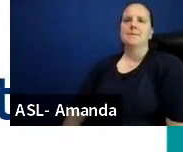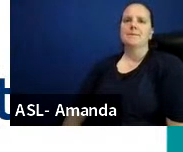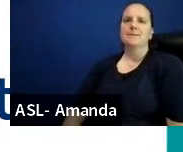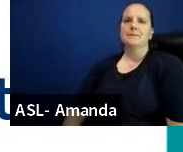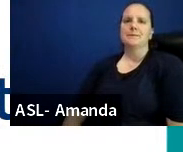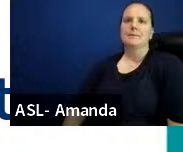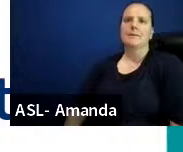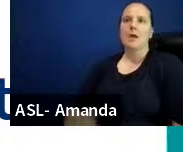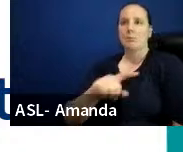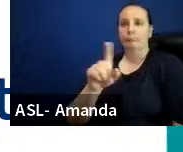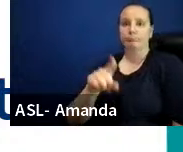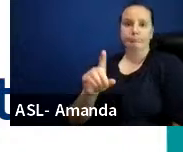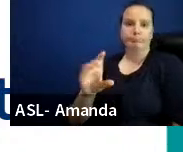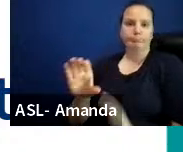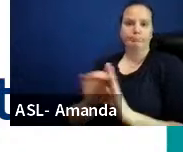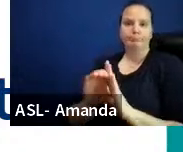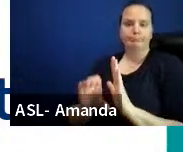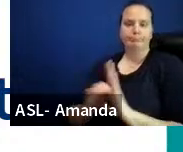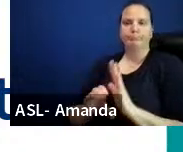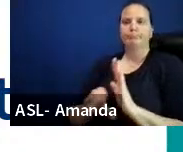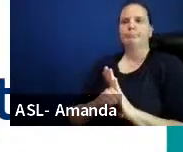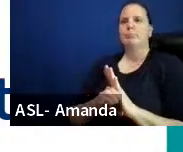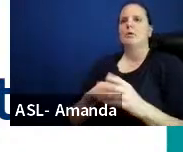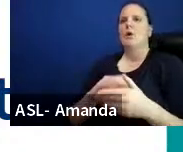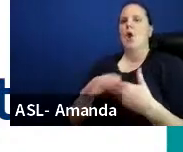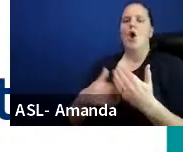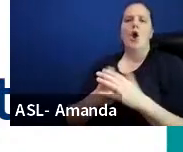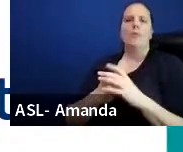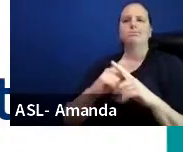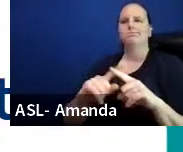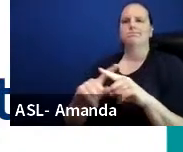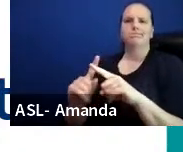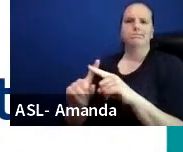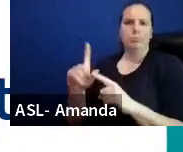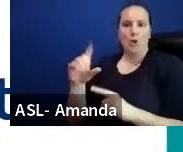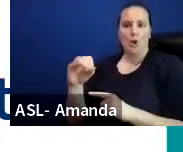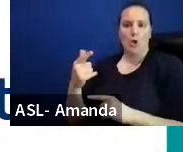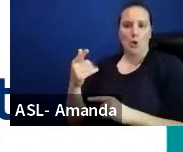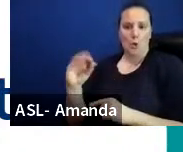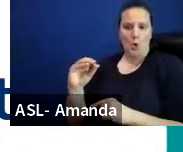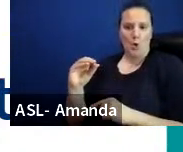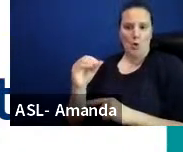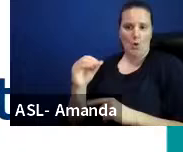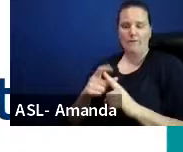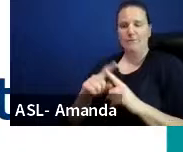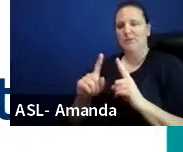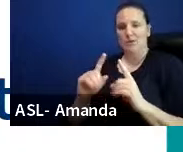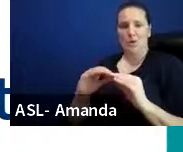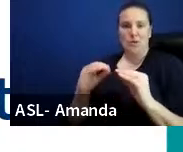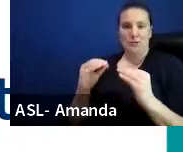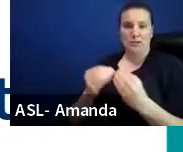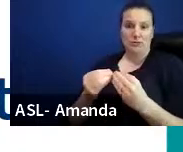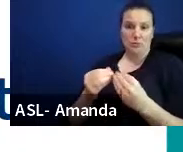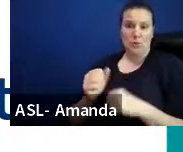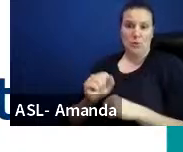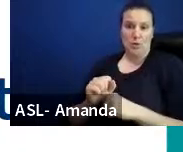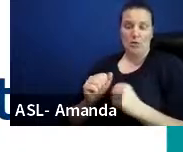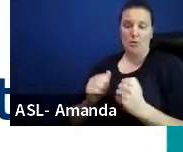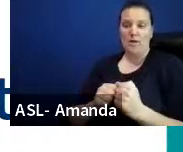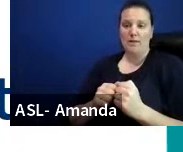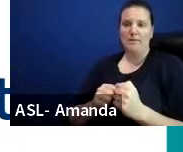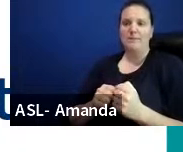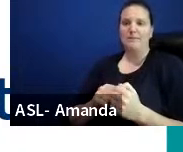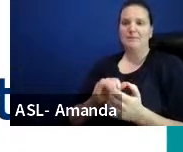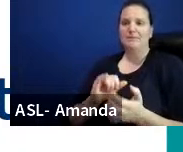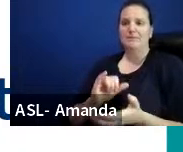Here on this slide is an image of all the different logos from the different organizations that we worked with.